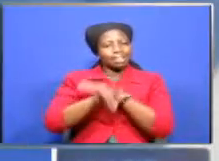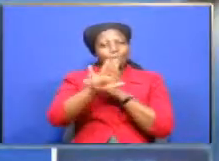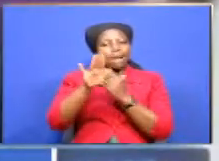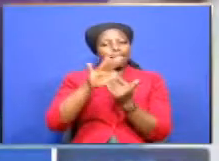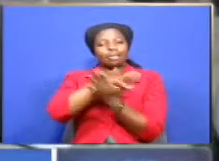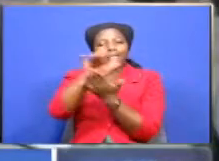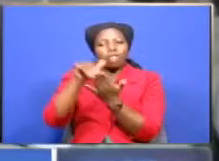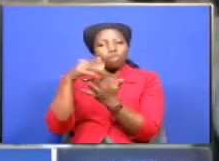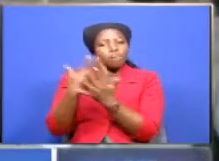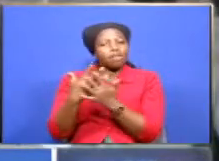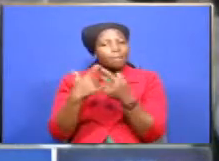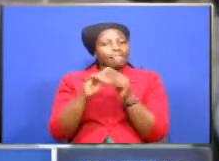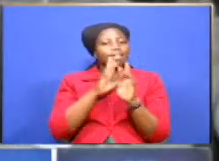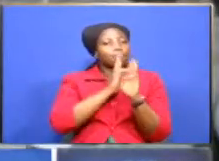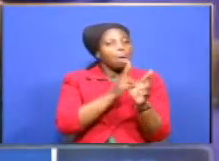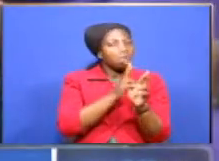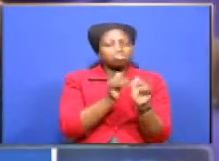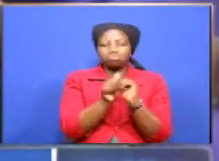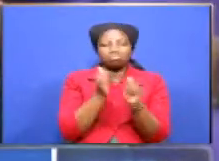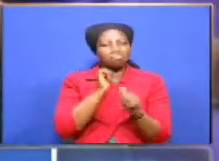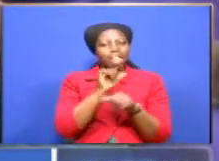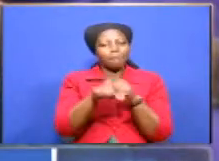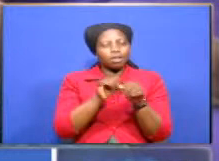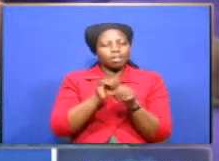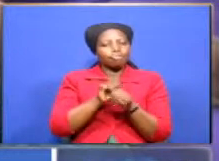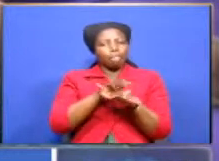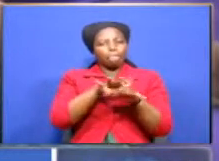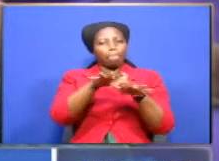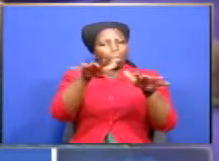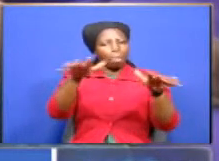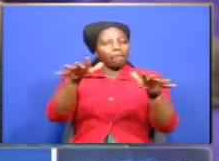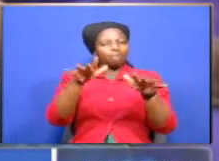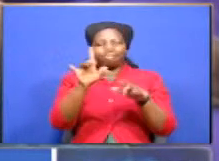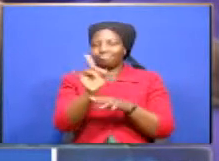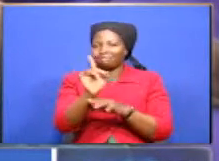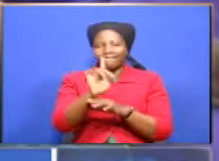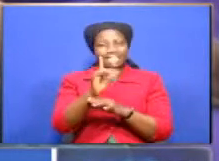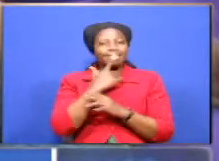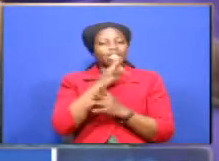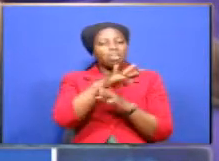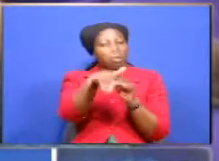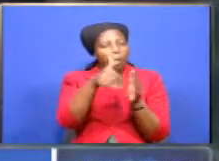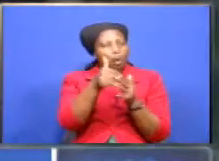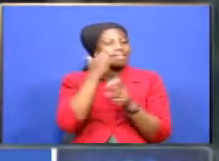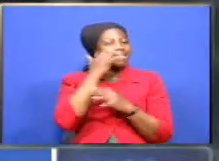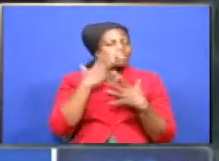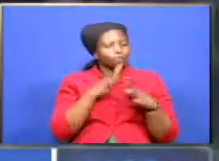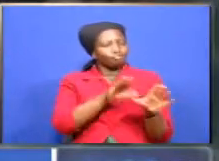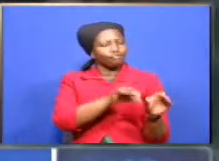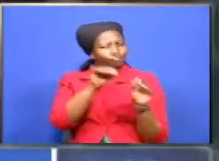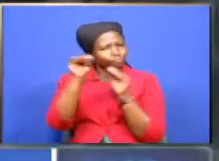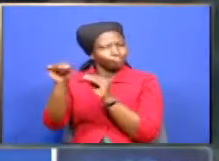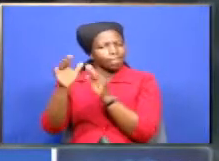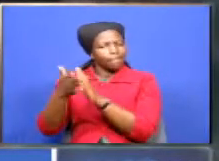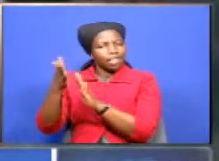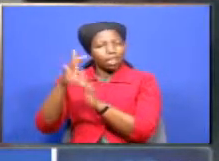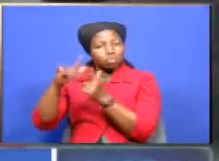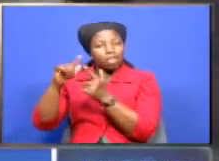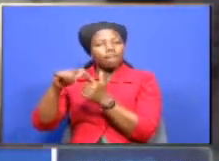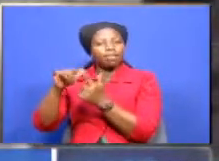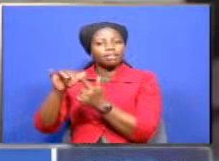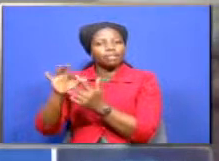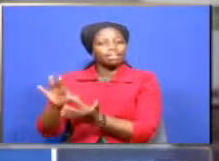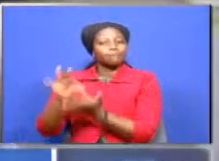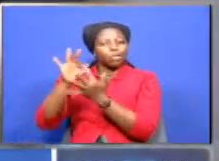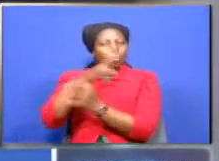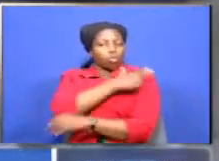but denied reports of a widespread outbreak, saying all infected patients were transferred immediately to a specialized hospital, isolating